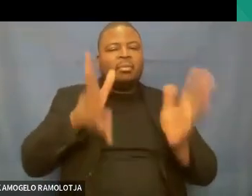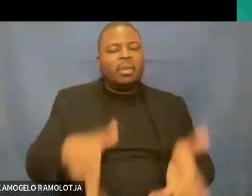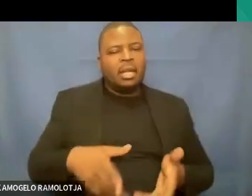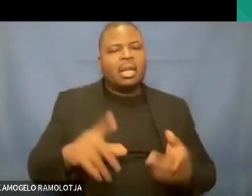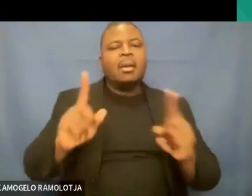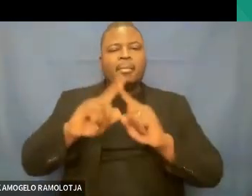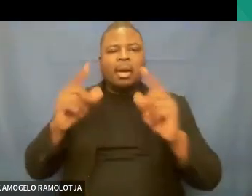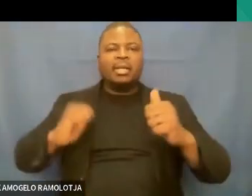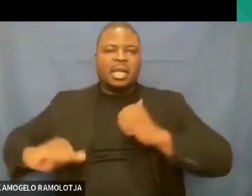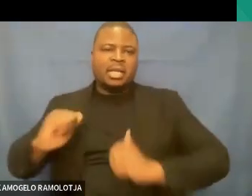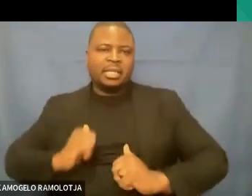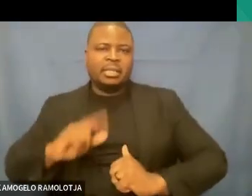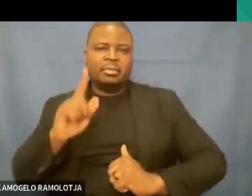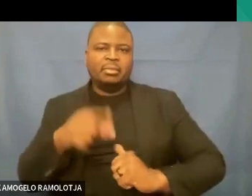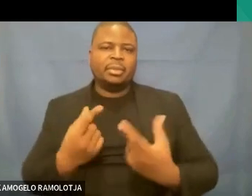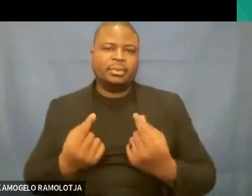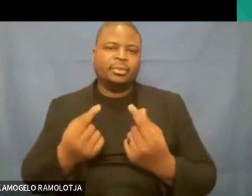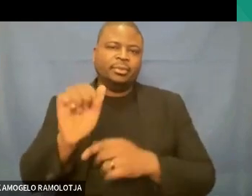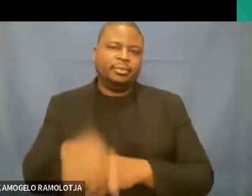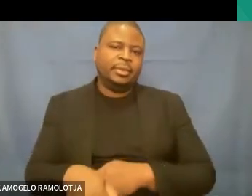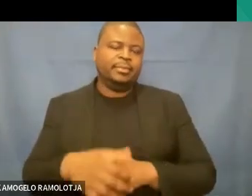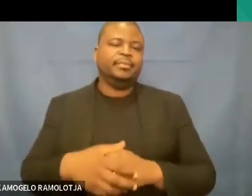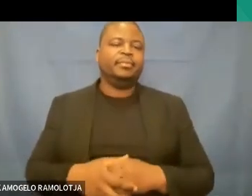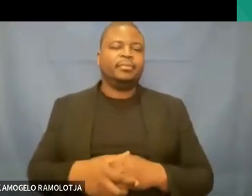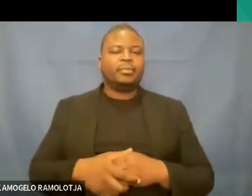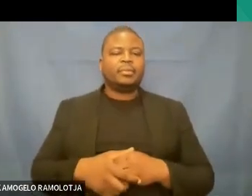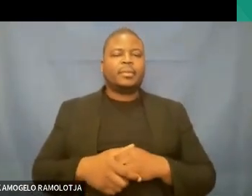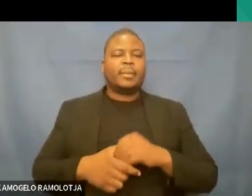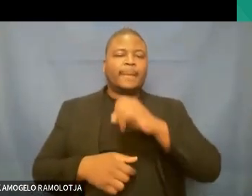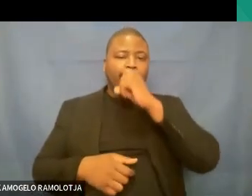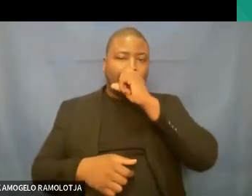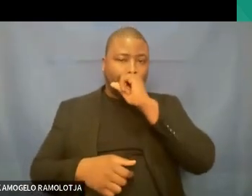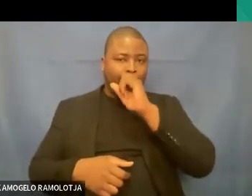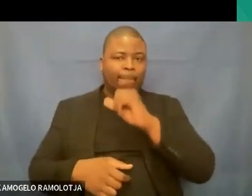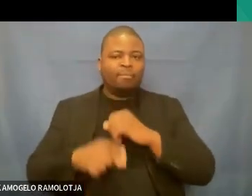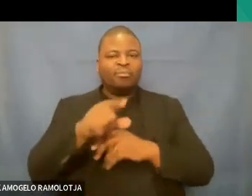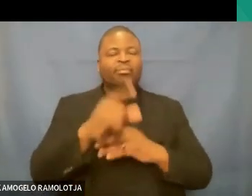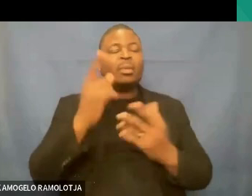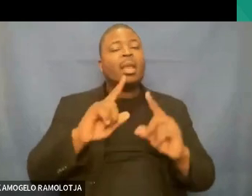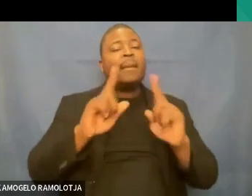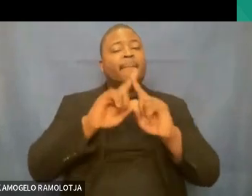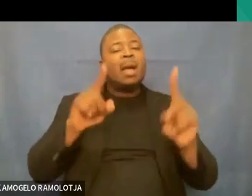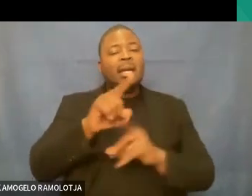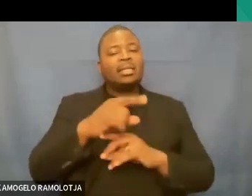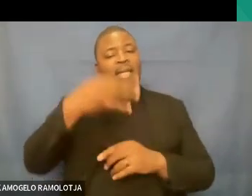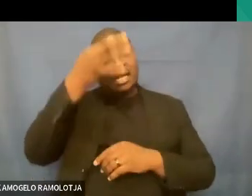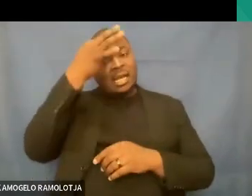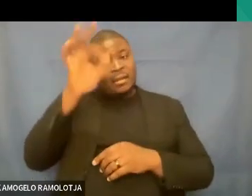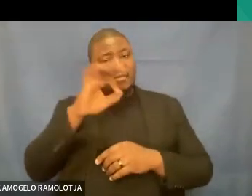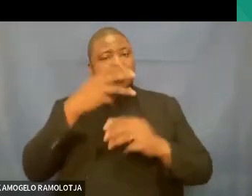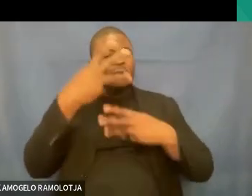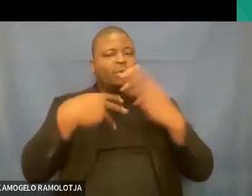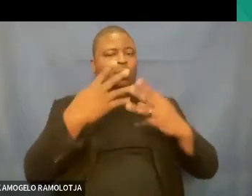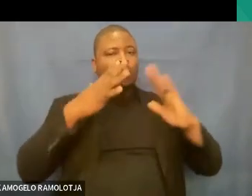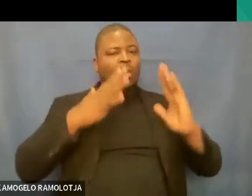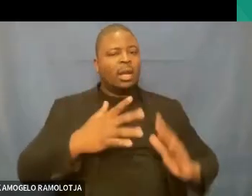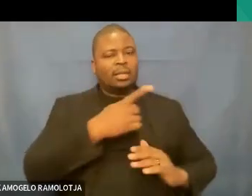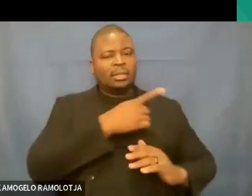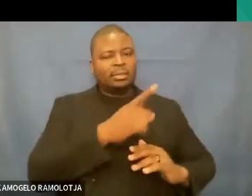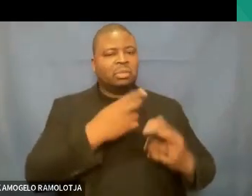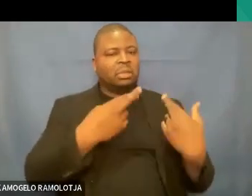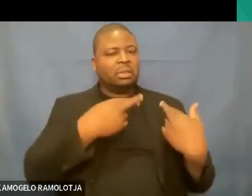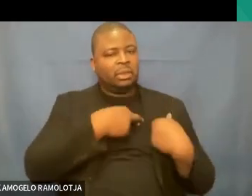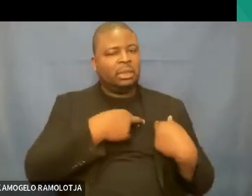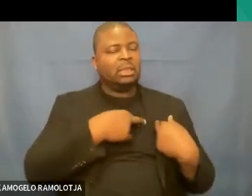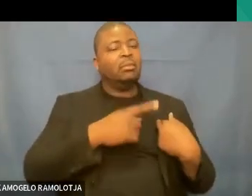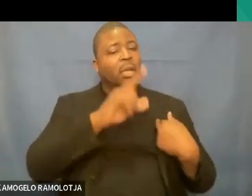So accountability, for example, holding our duty bearers accountable is important. What we need is